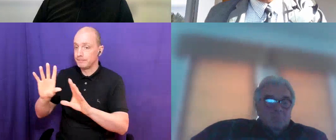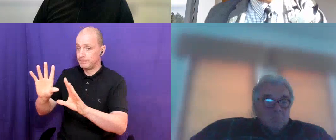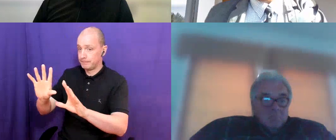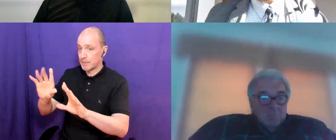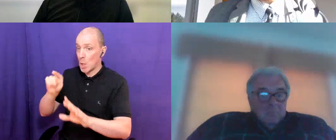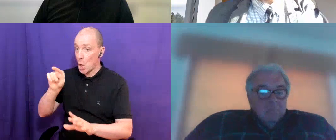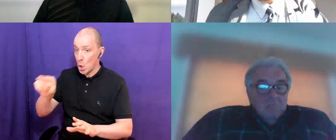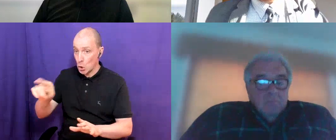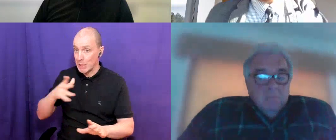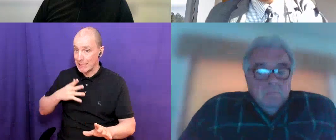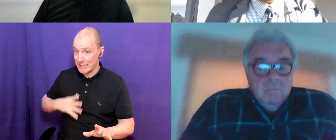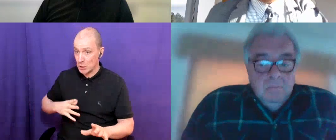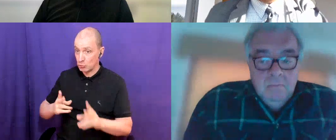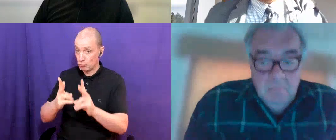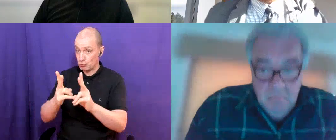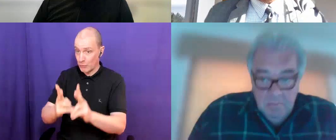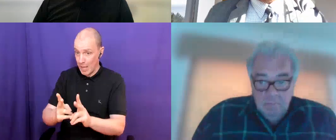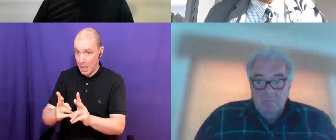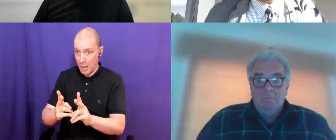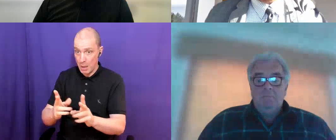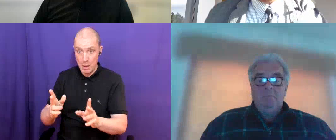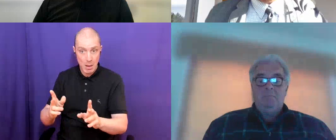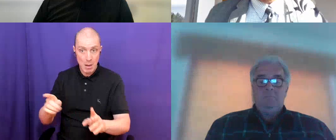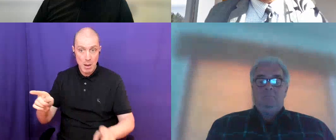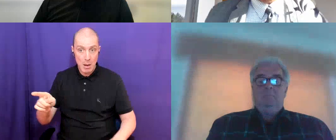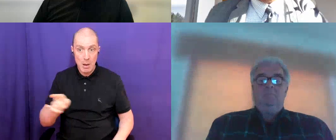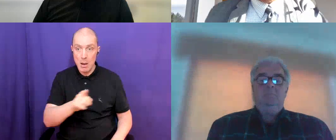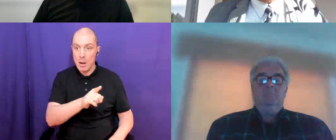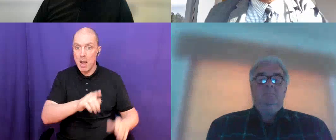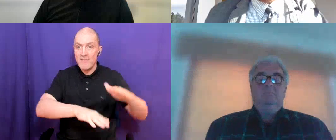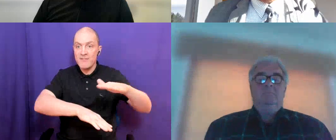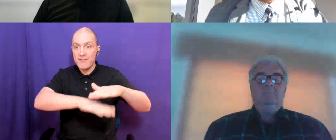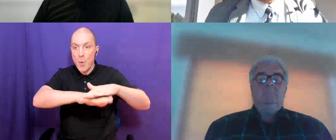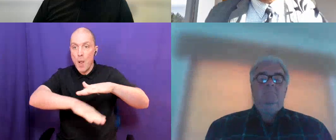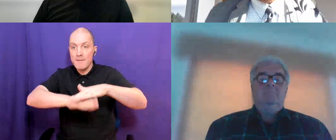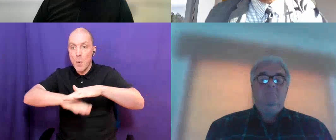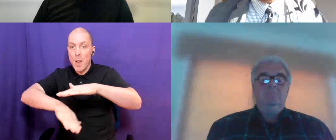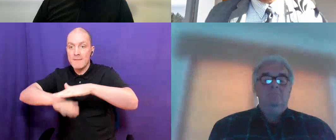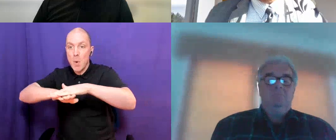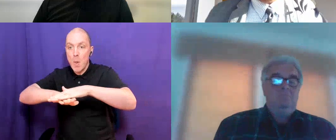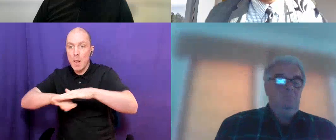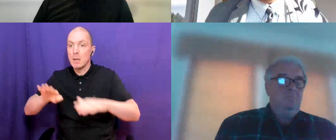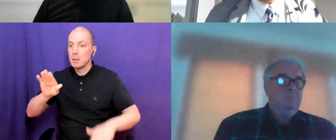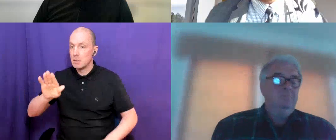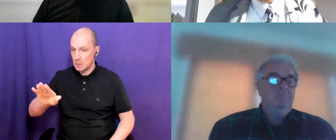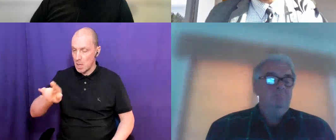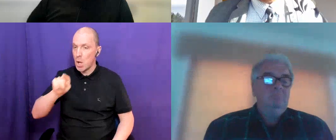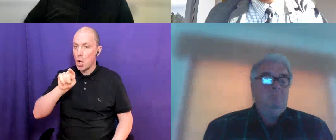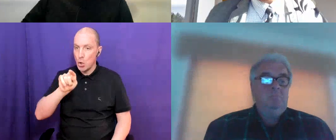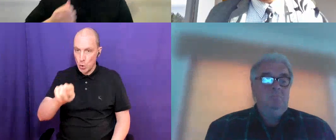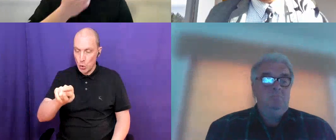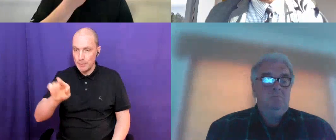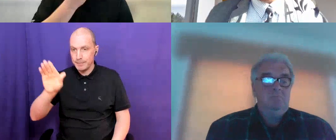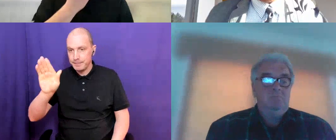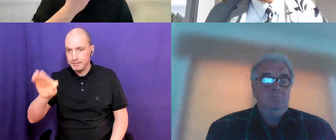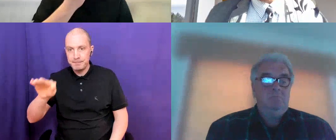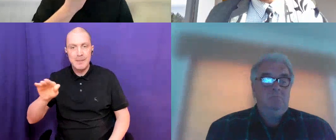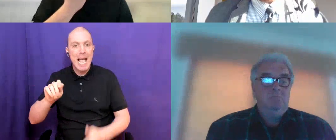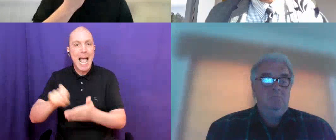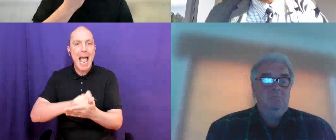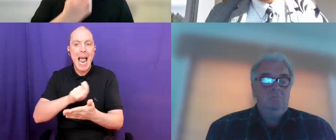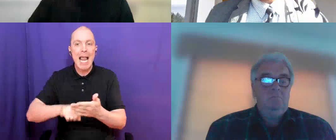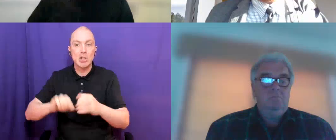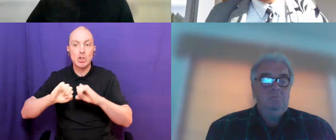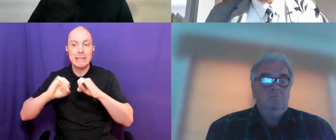require a chair at a time and every other chair is being used at that point in time, speak to a member of the election team and we'll make sure that